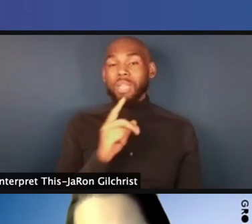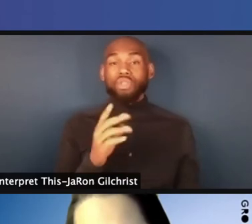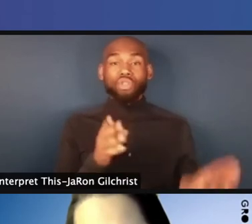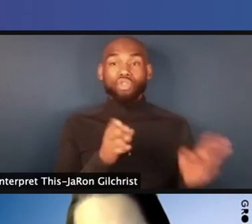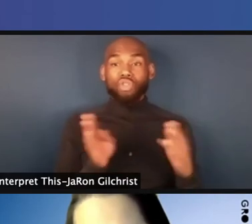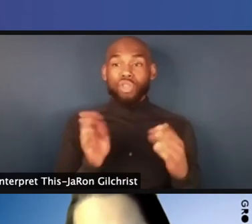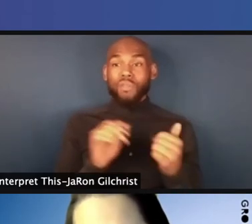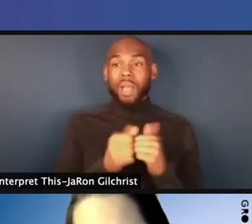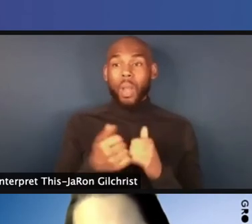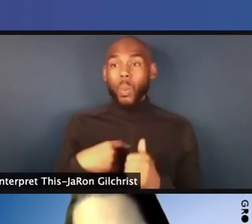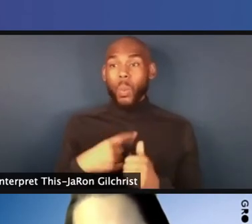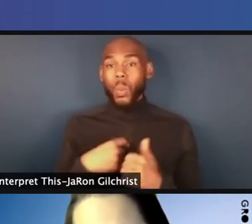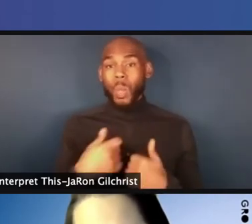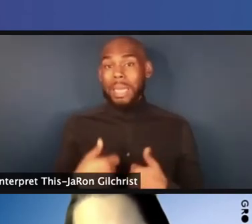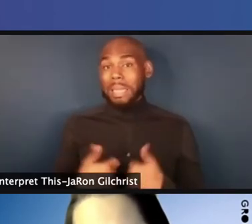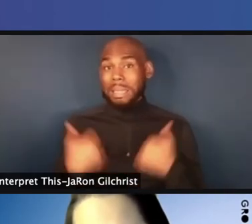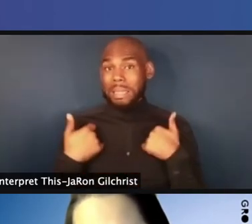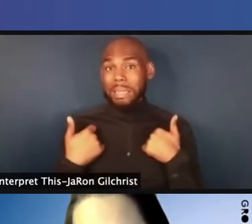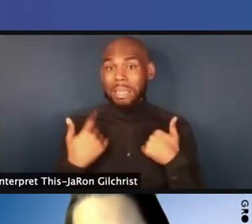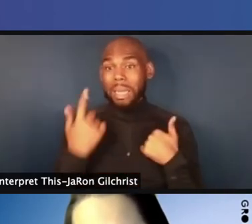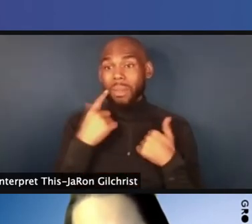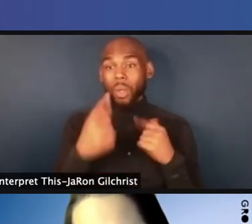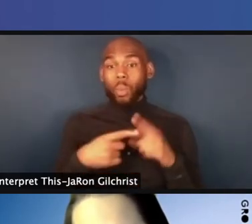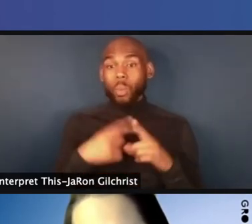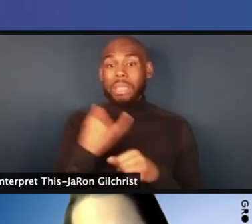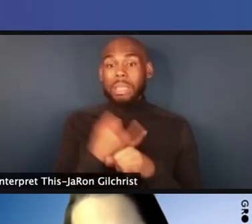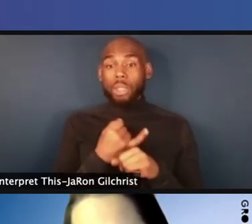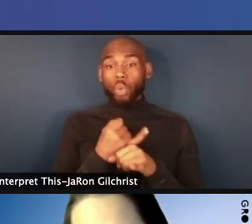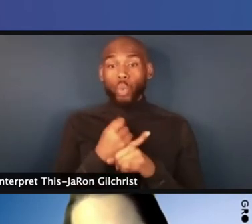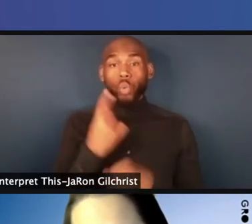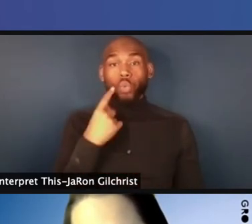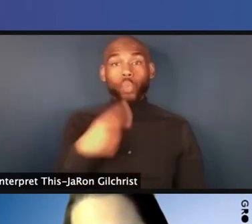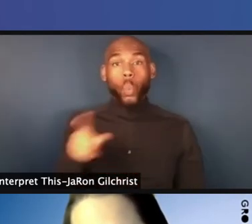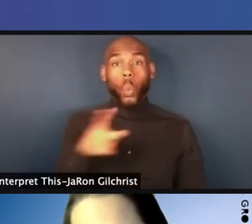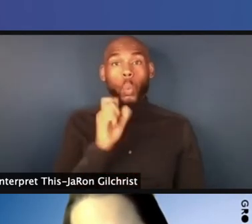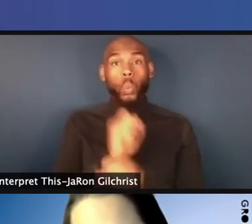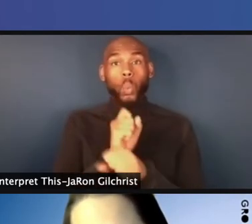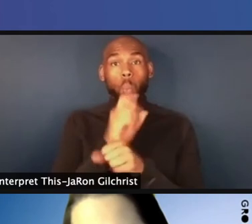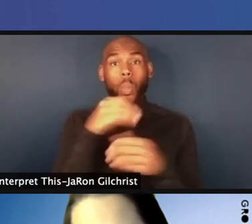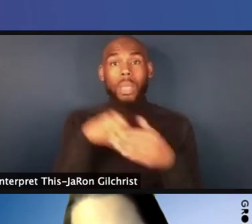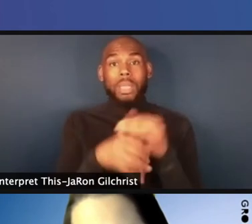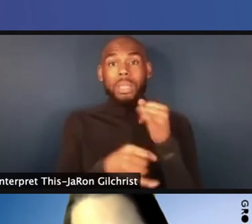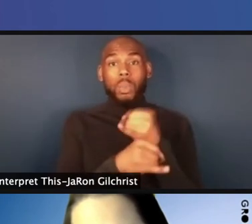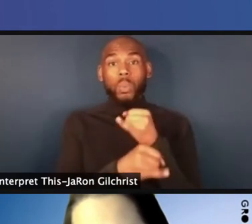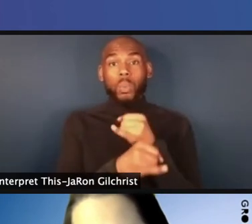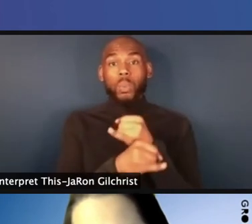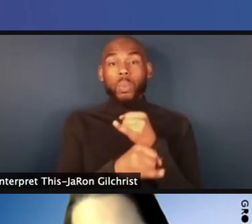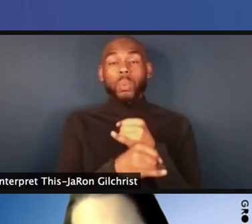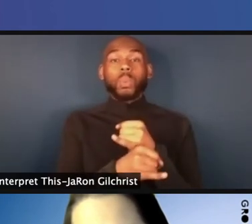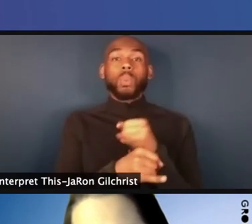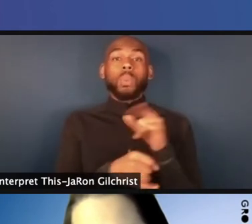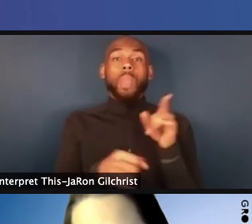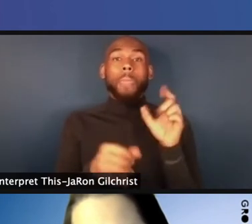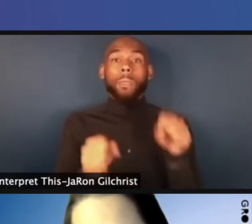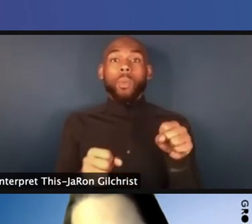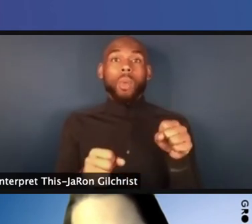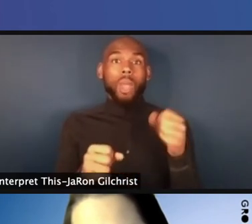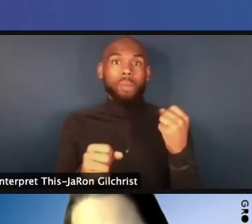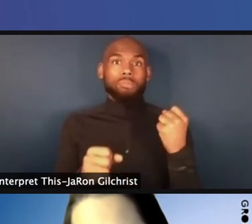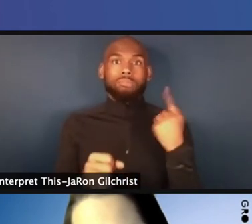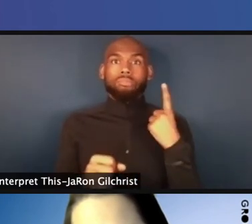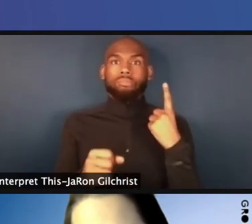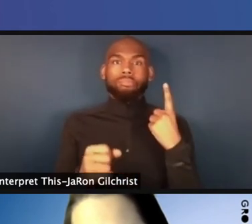And so I think whenever institutions, my fellow folks who work within the institutions, can come to terms with